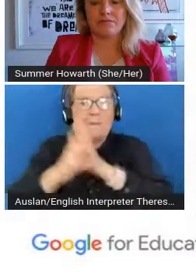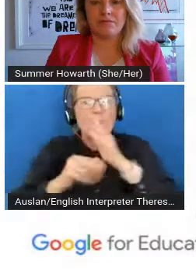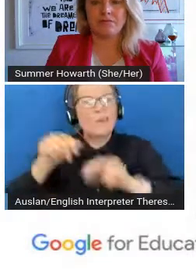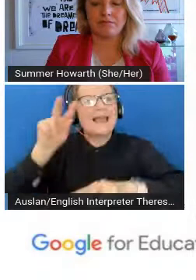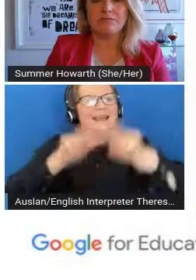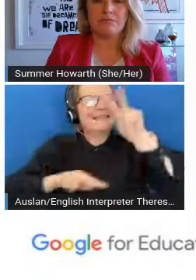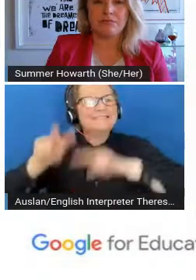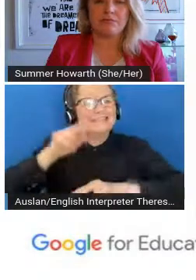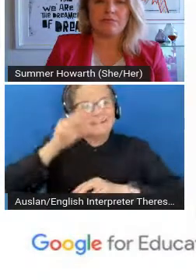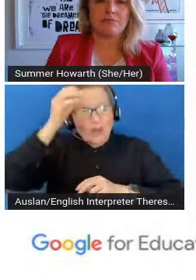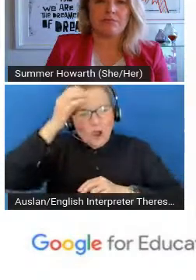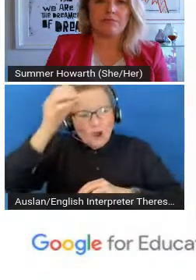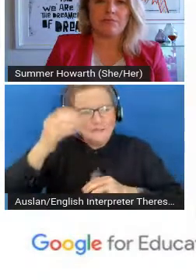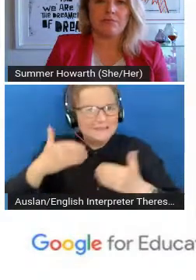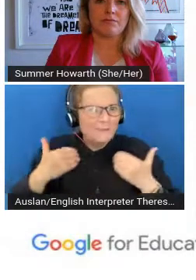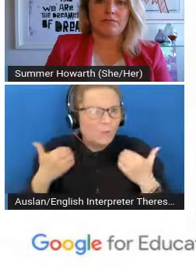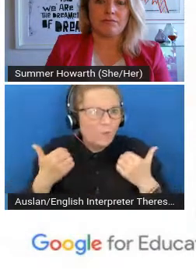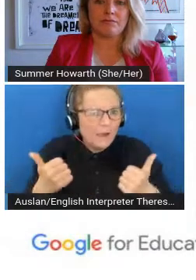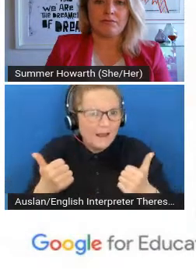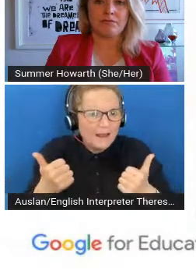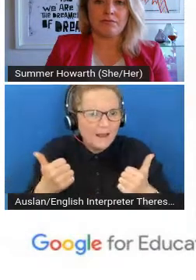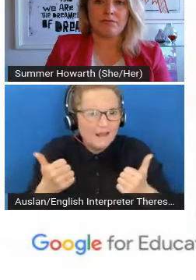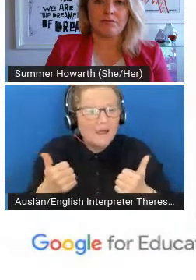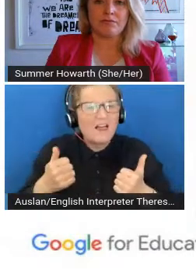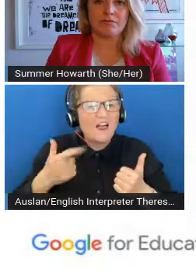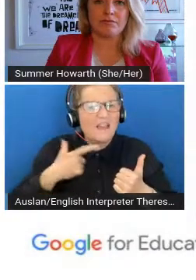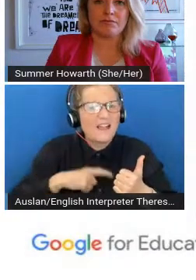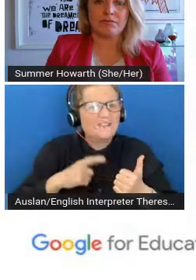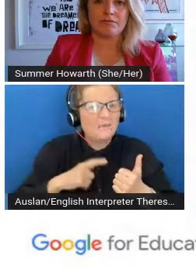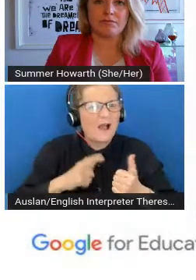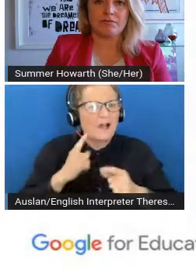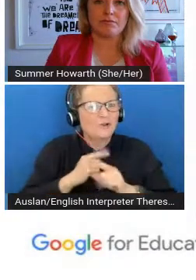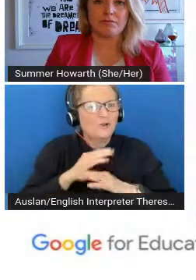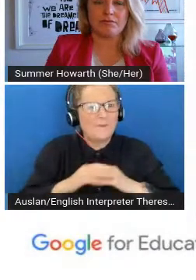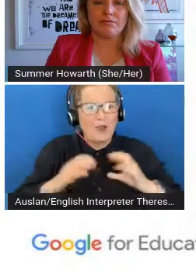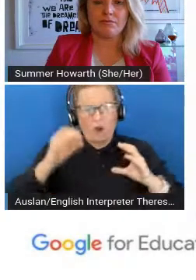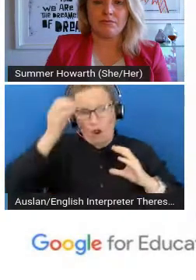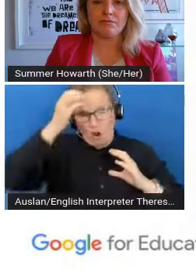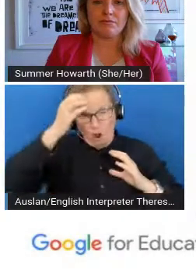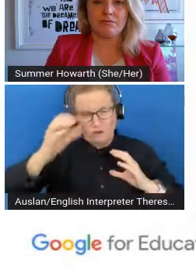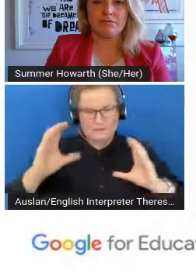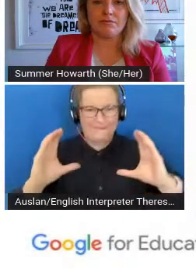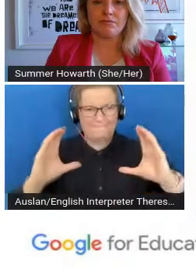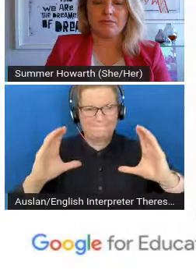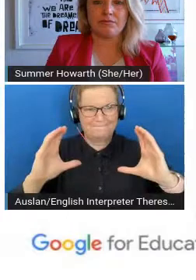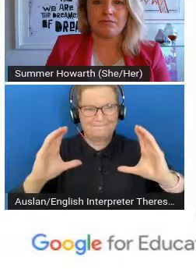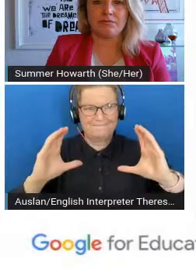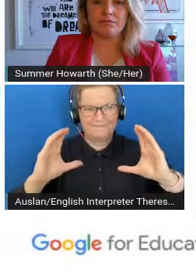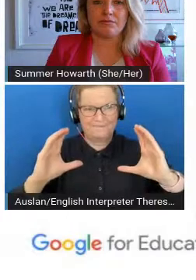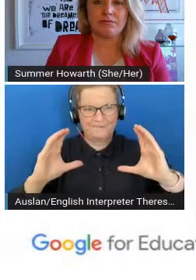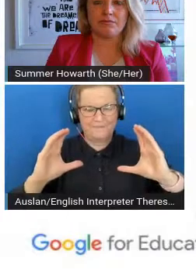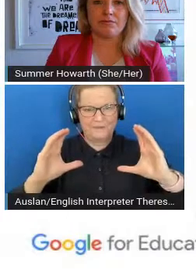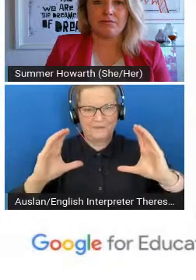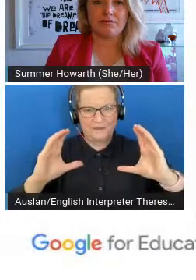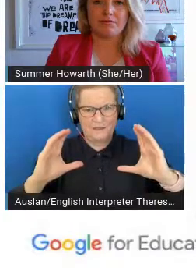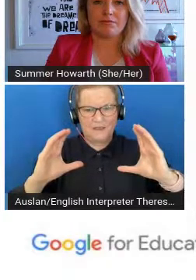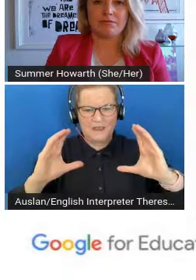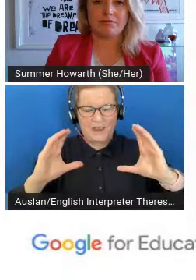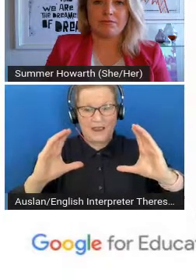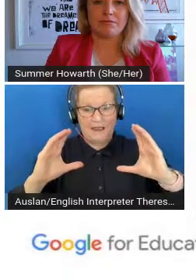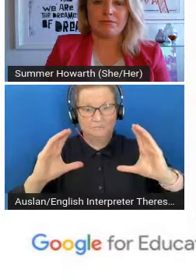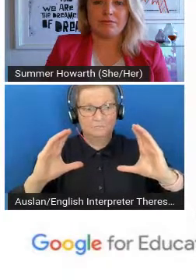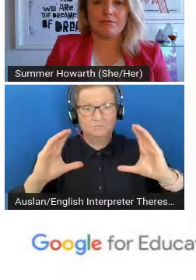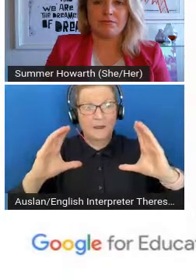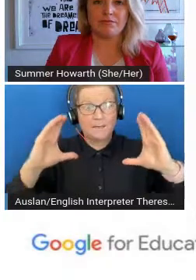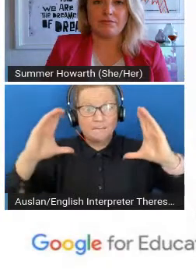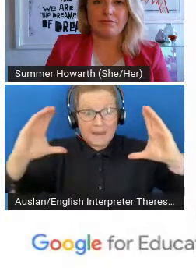well. So that's why I work in the concepts, and I look at the relative size of the bubble